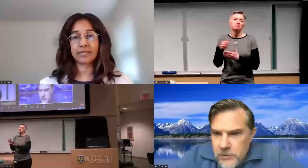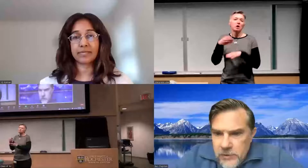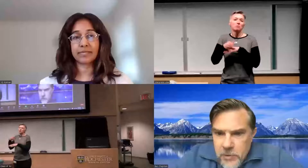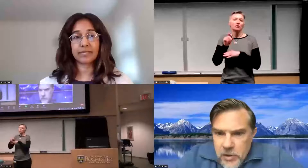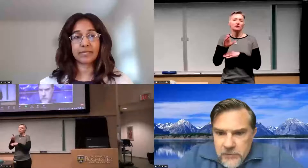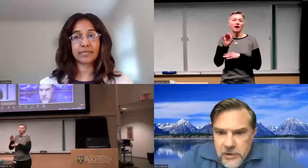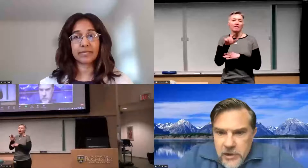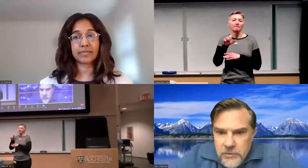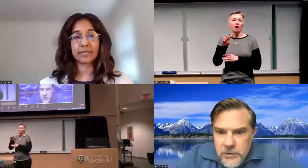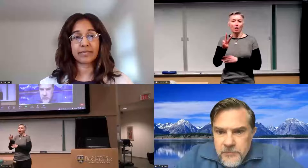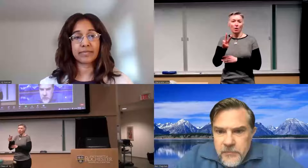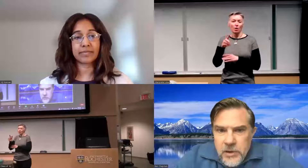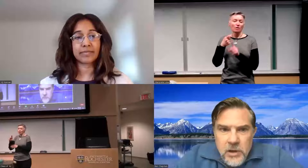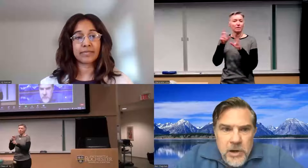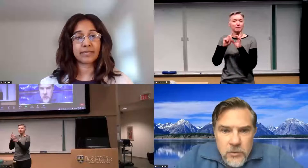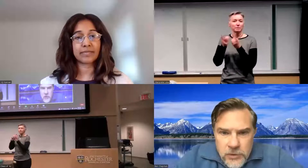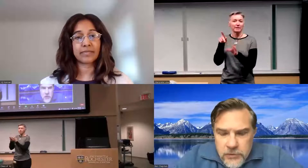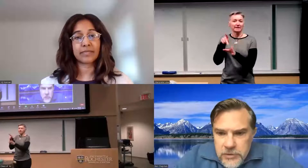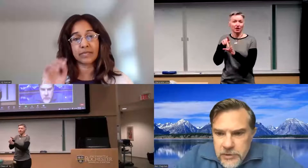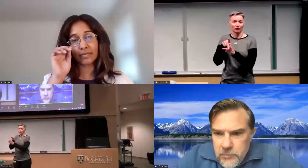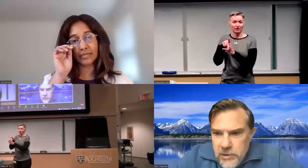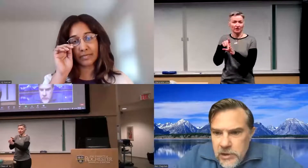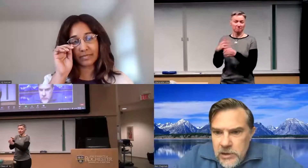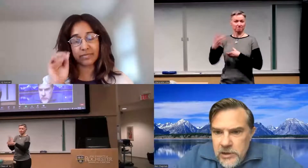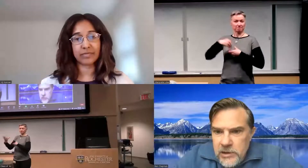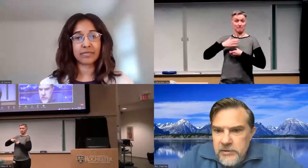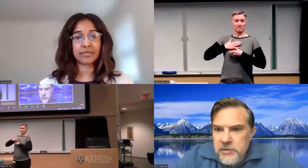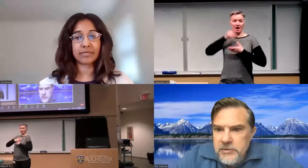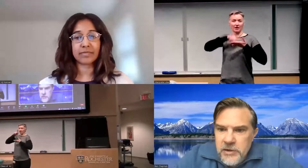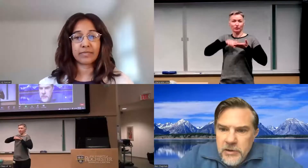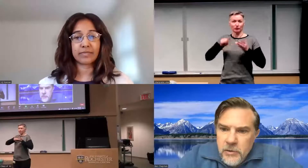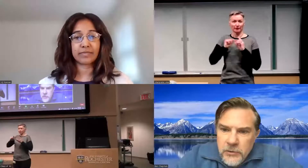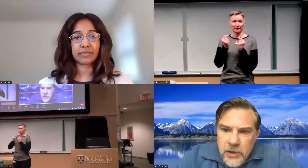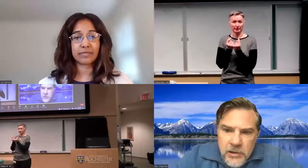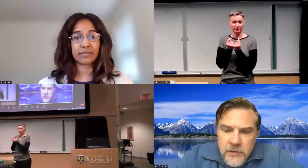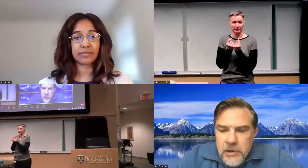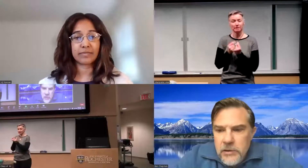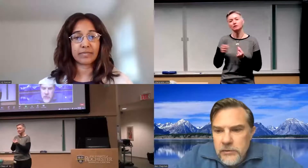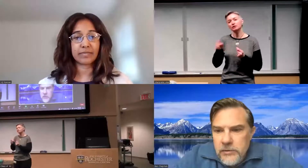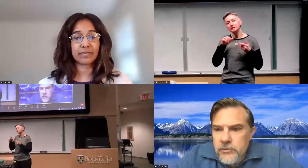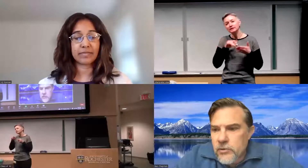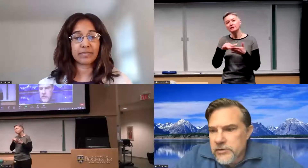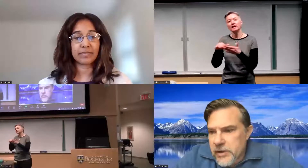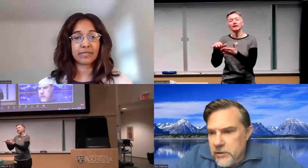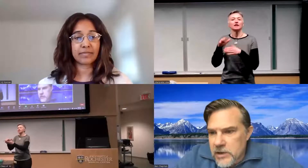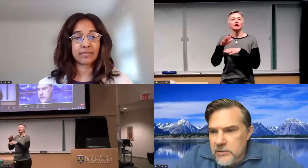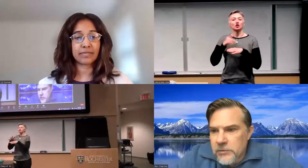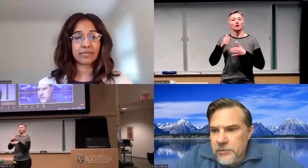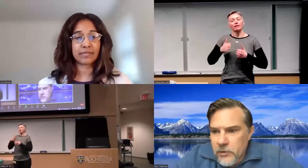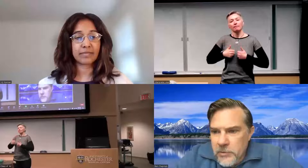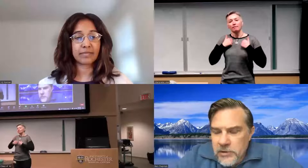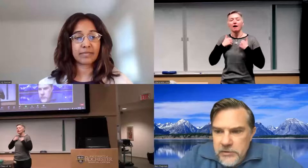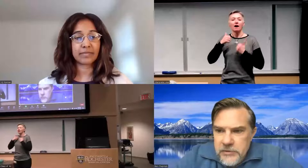fellow in the Department of Psychiatry on my own research team and has been studying early life social and